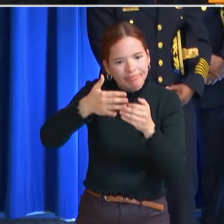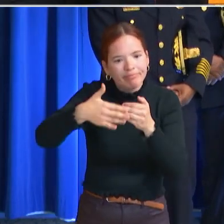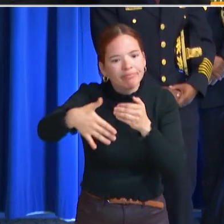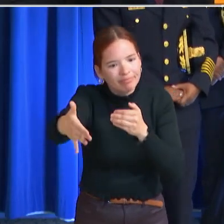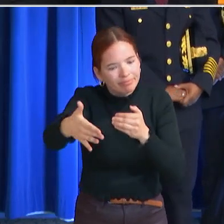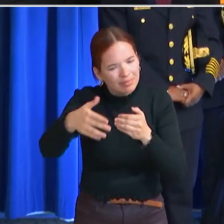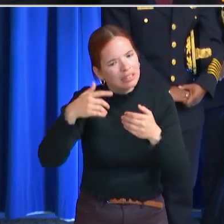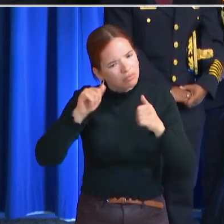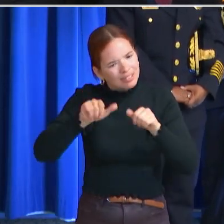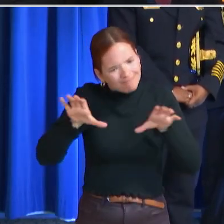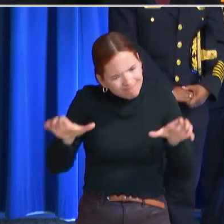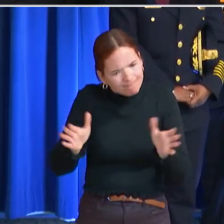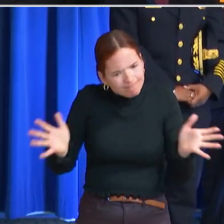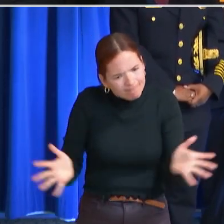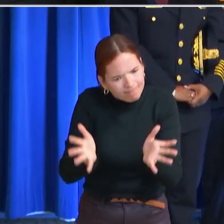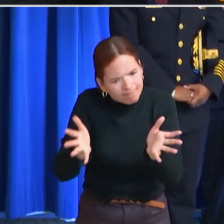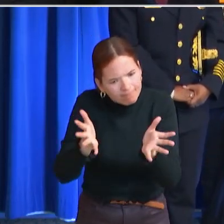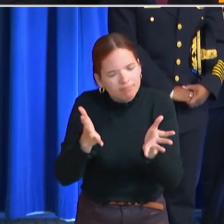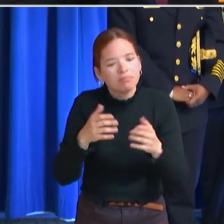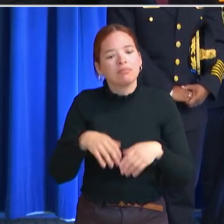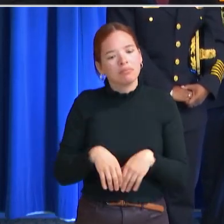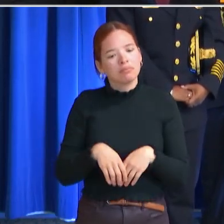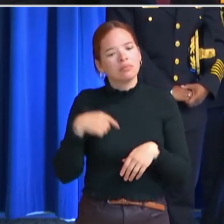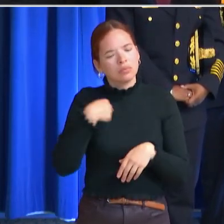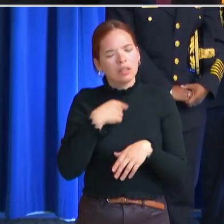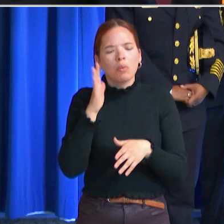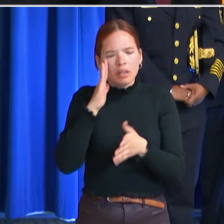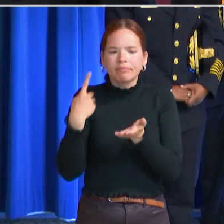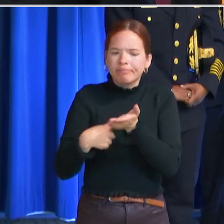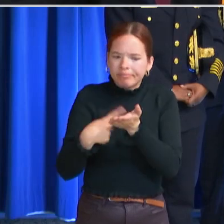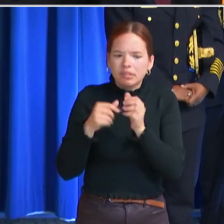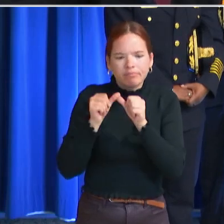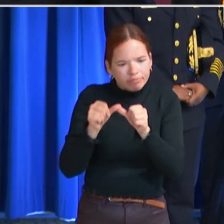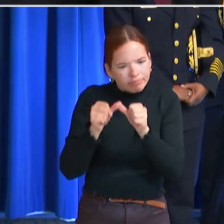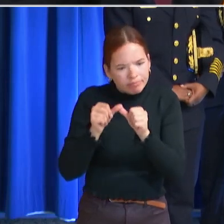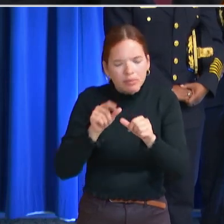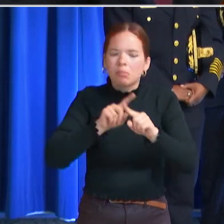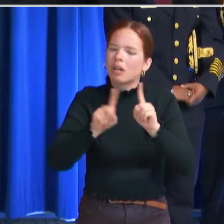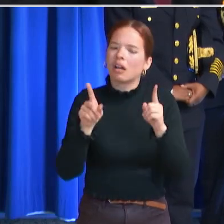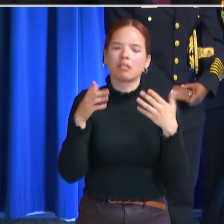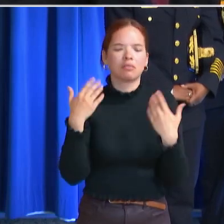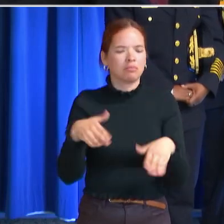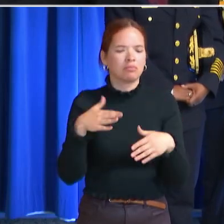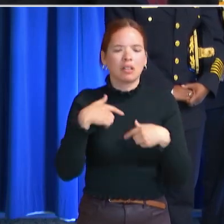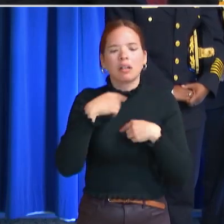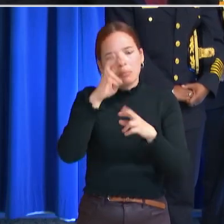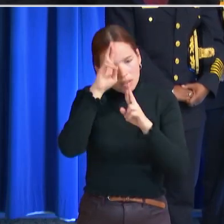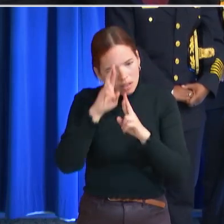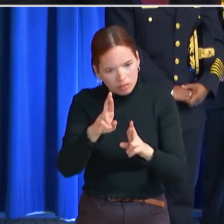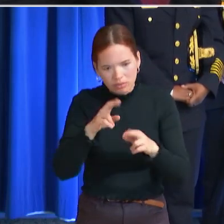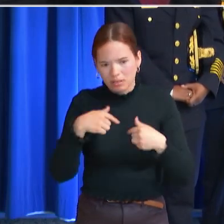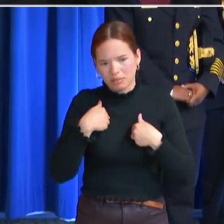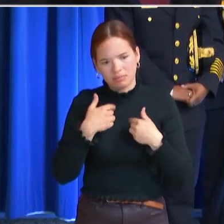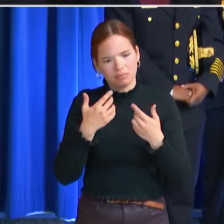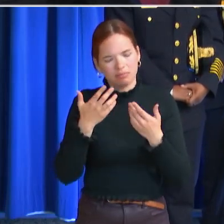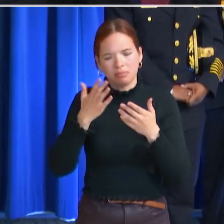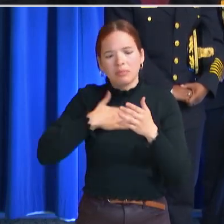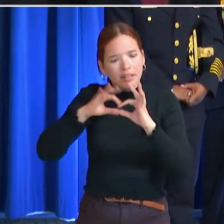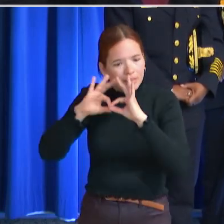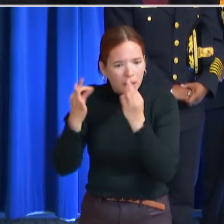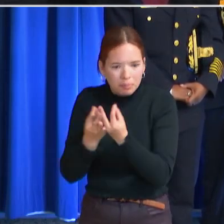will continue. But again, I just want to say it has been the greatest honor of my life. I want to say thank you to my family who has supported